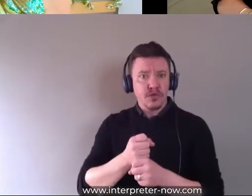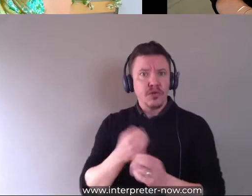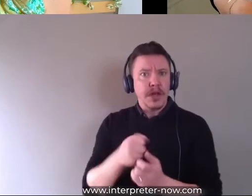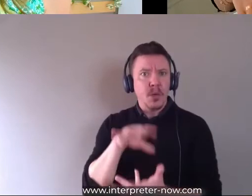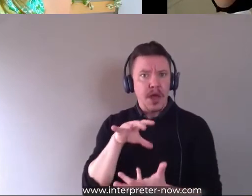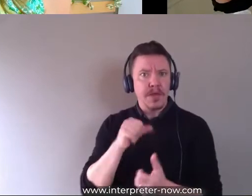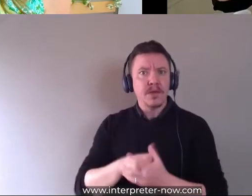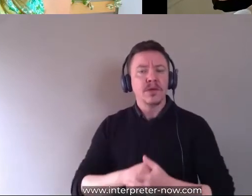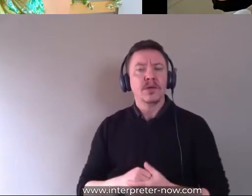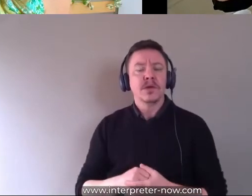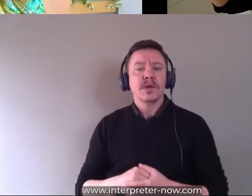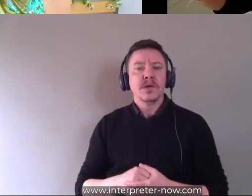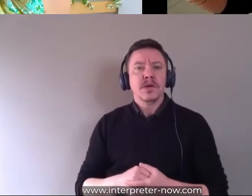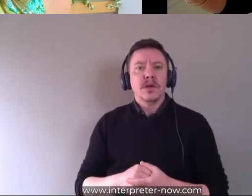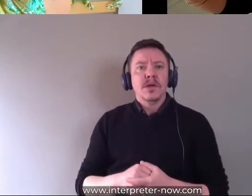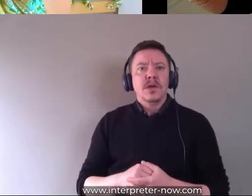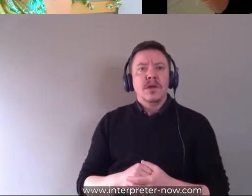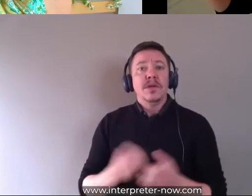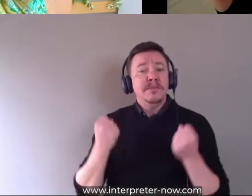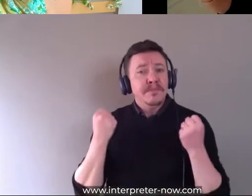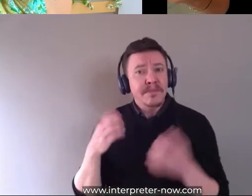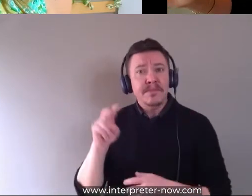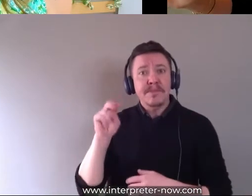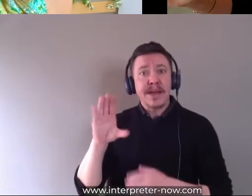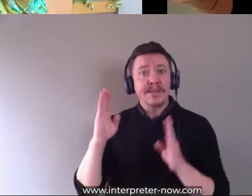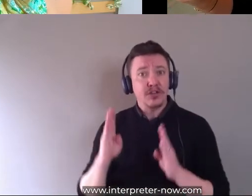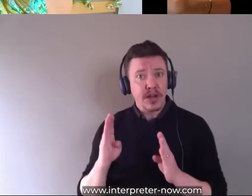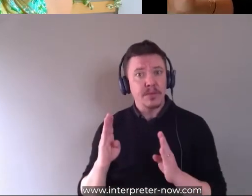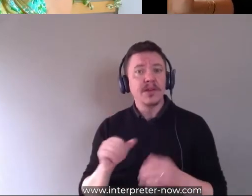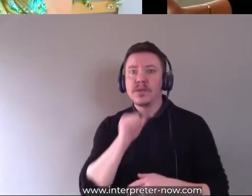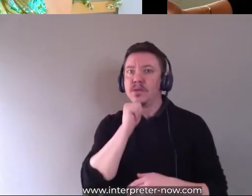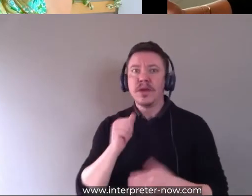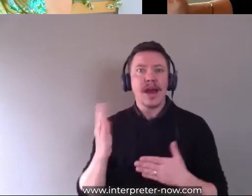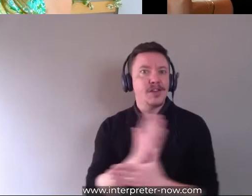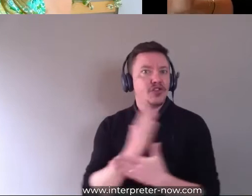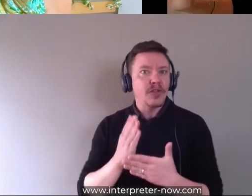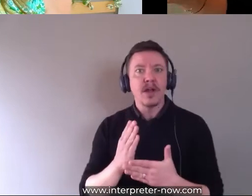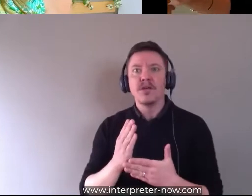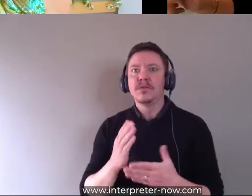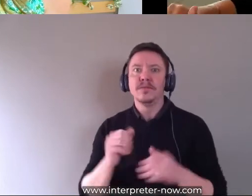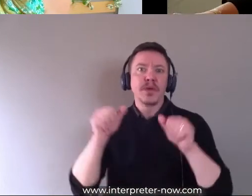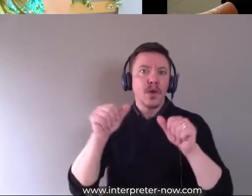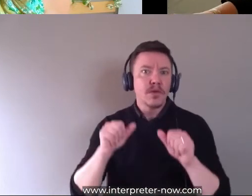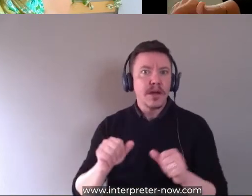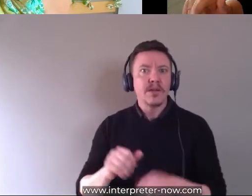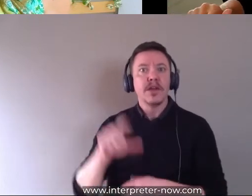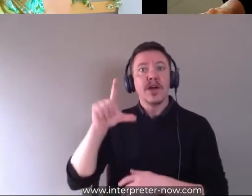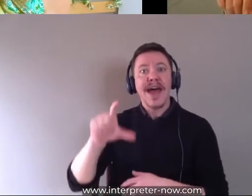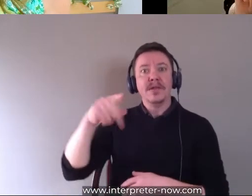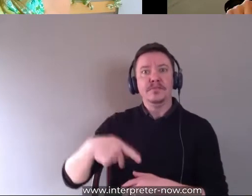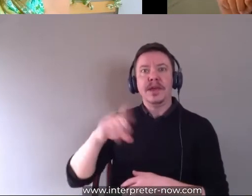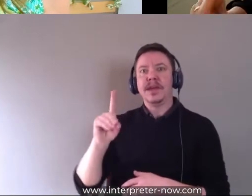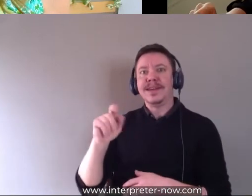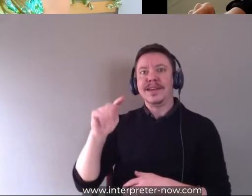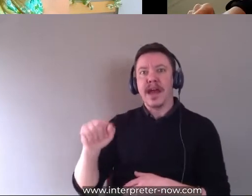wealth, a lot of venture capitalists will not share or publish their LP data. LP